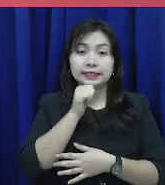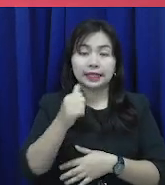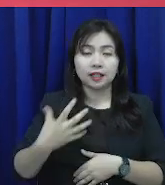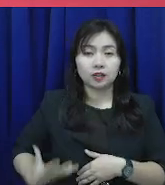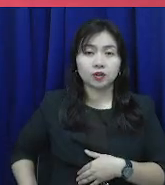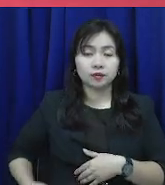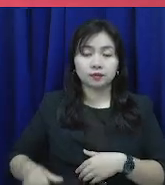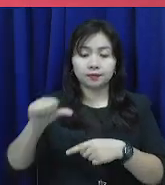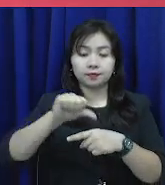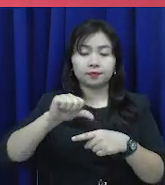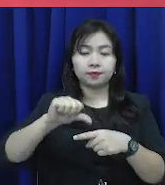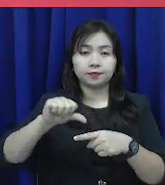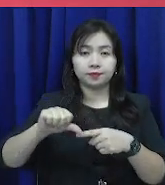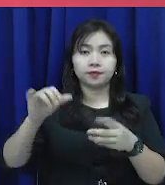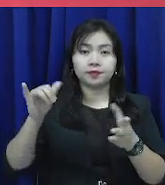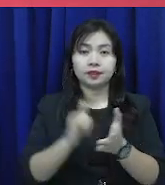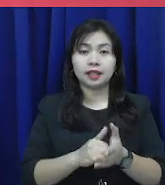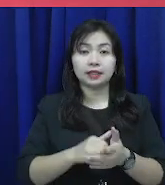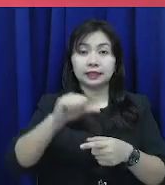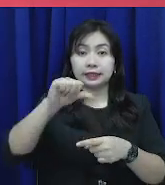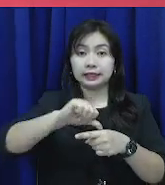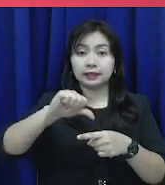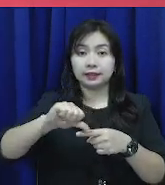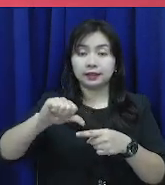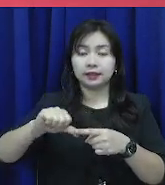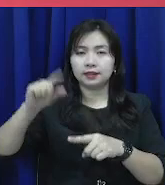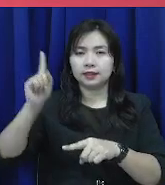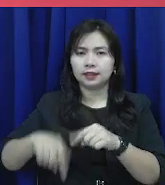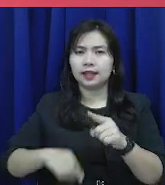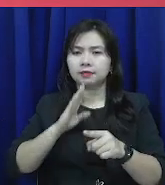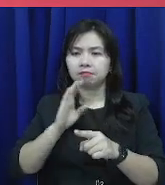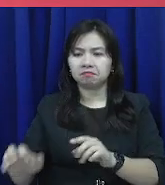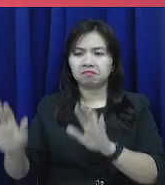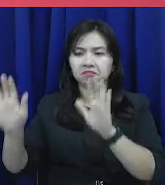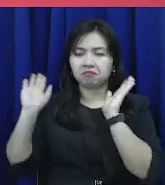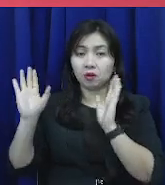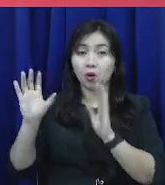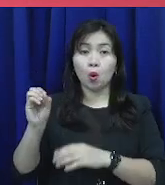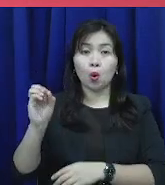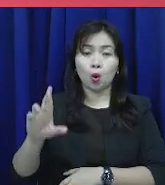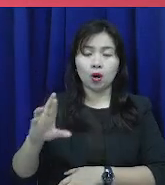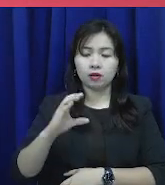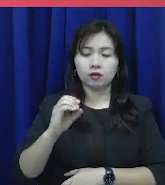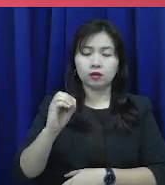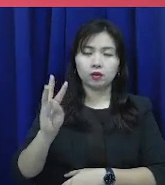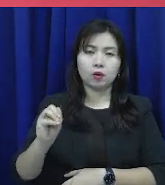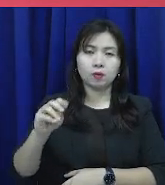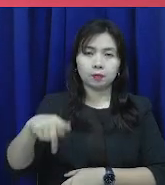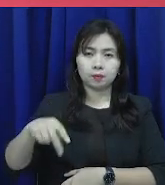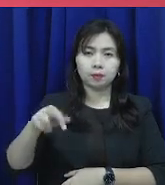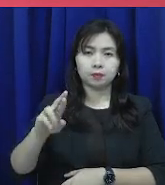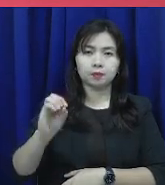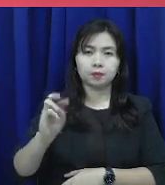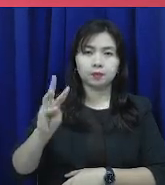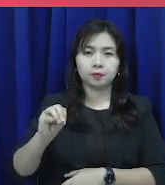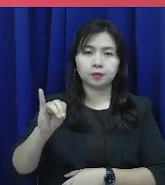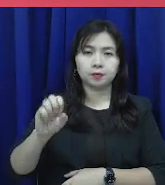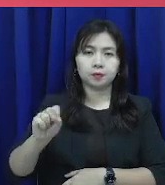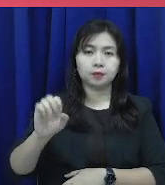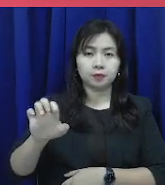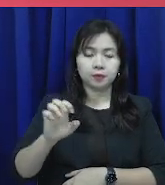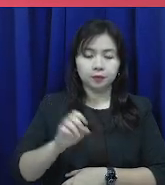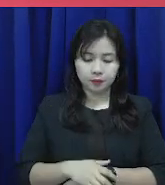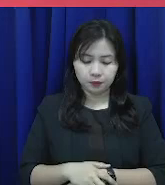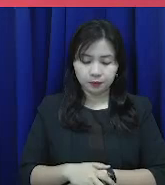seed cannot be compromised this seed right here I'm talking about the word of God itong seed po na ito Hindi po ito mga